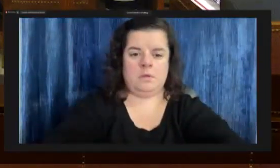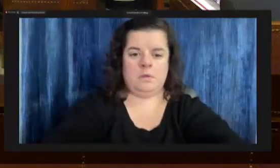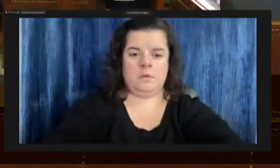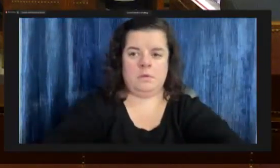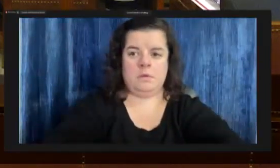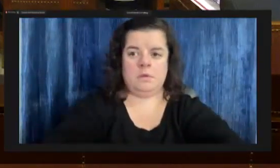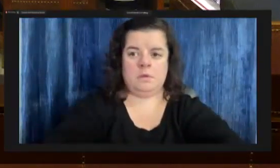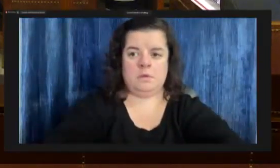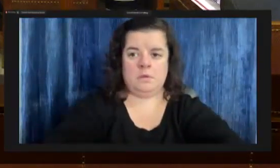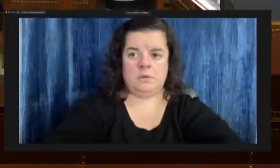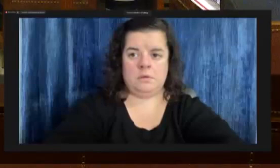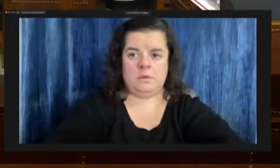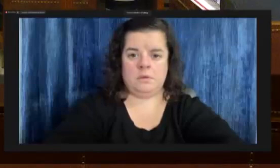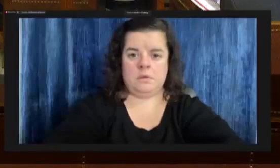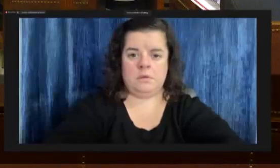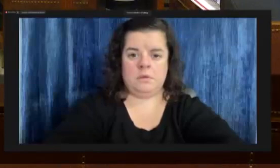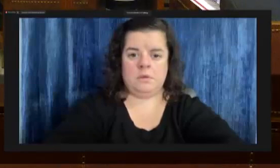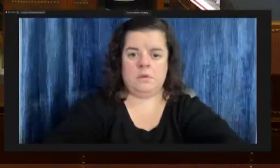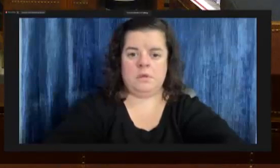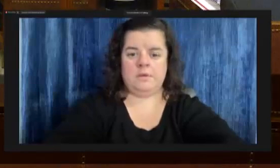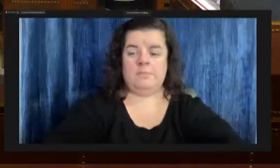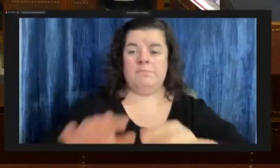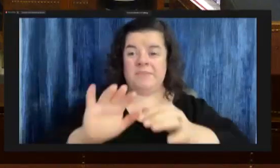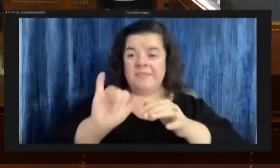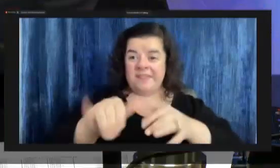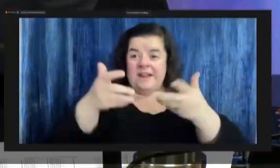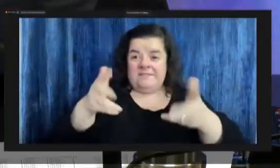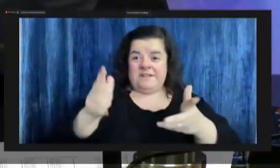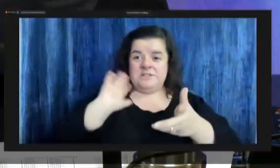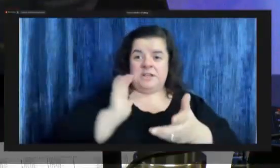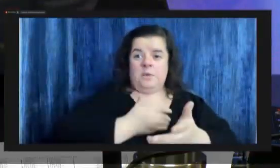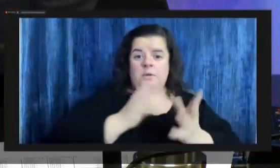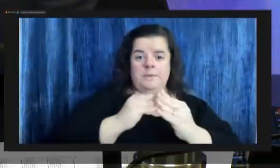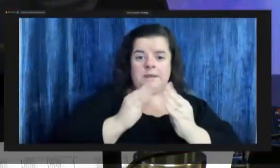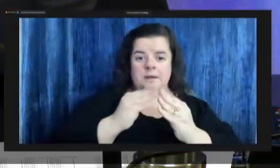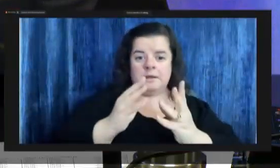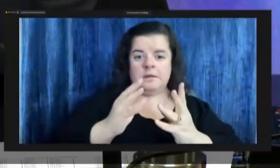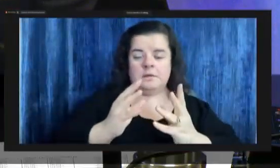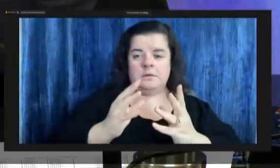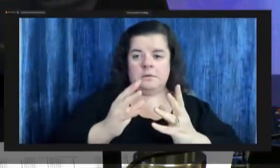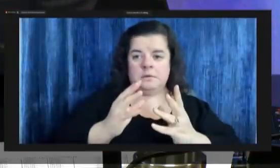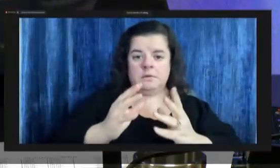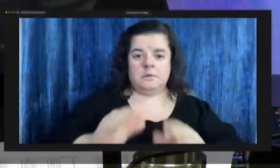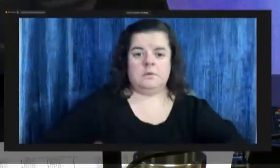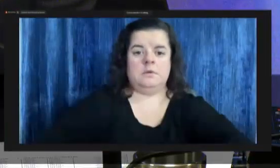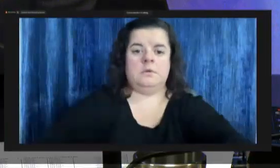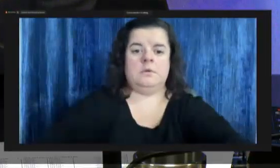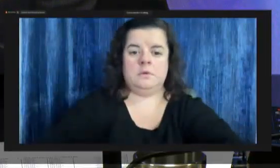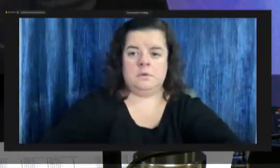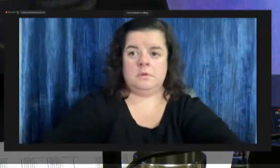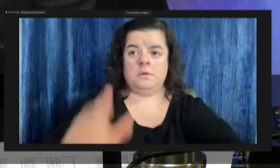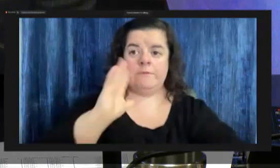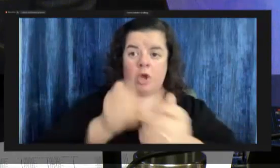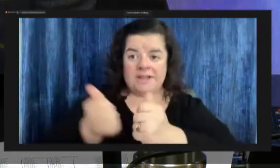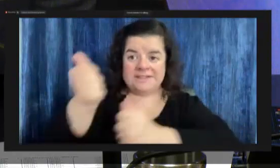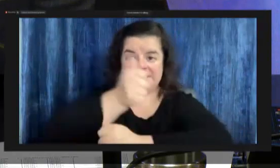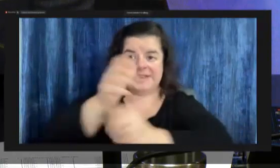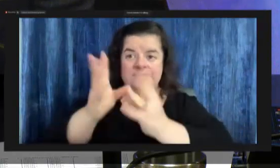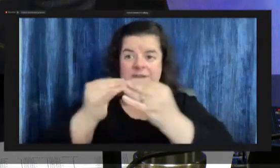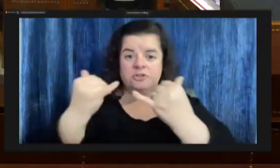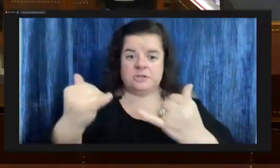righty. We're going right to there, Zach, right? Madam President, are we going into executive session?